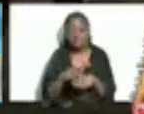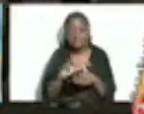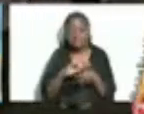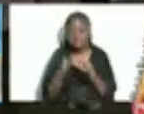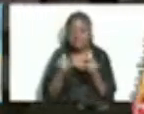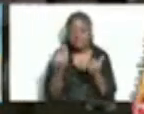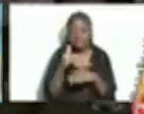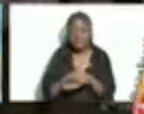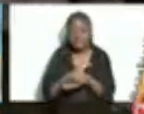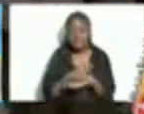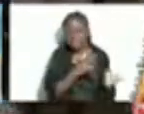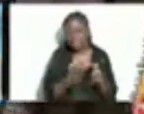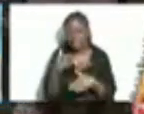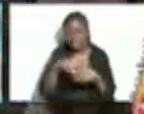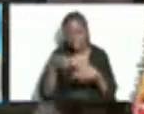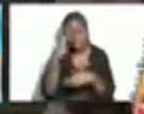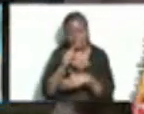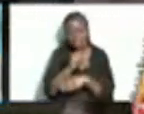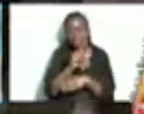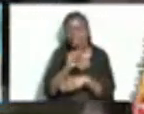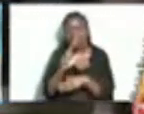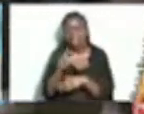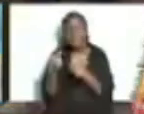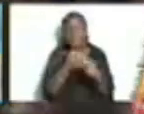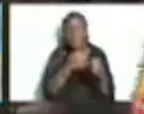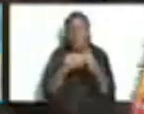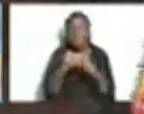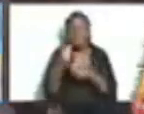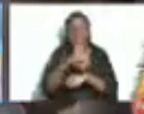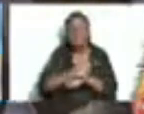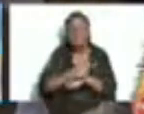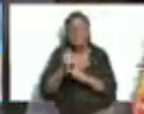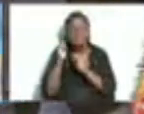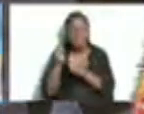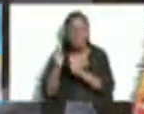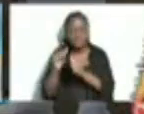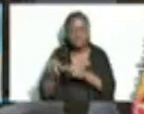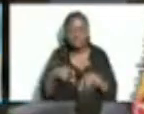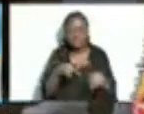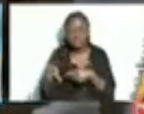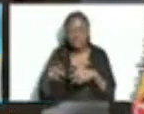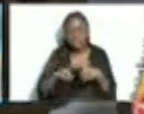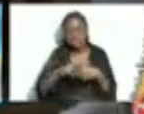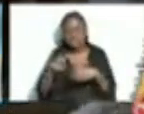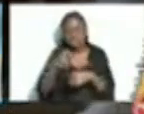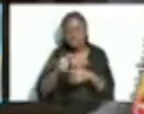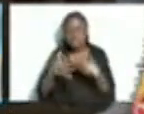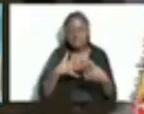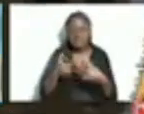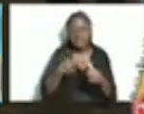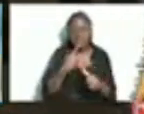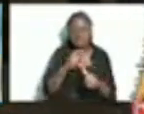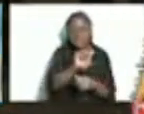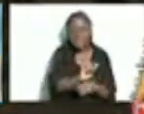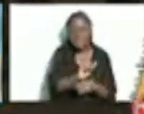Well, the order of entry for the 2023 Boxing Day Junkanoo Parade released from the gates first for the A Division on Boxing Day will come